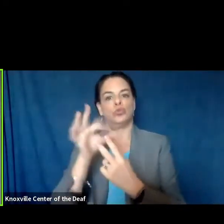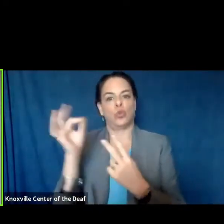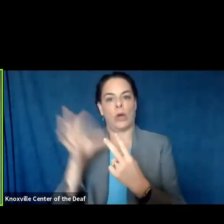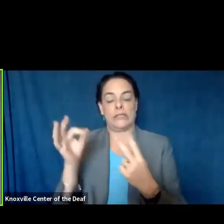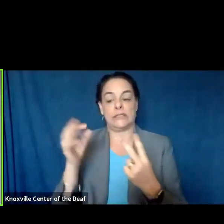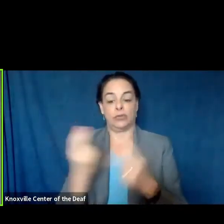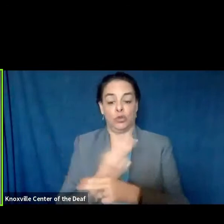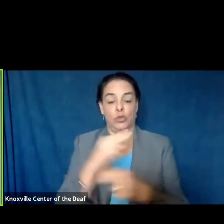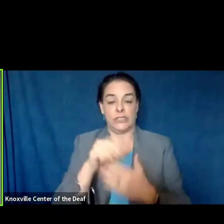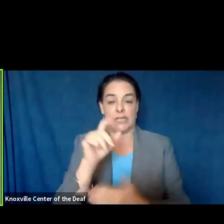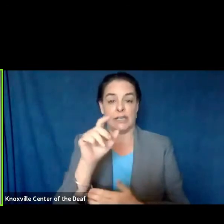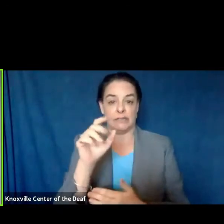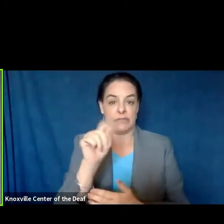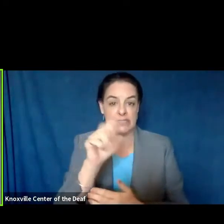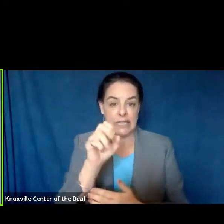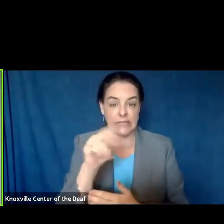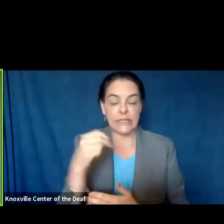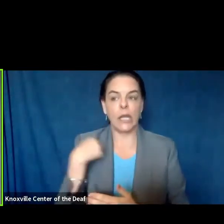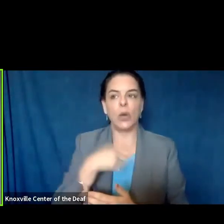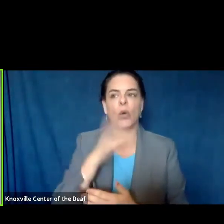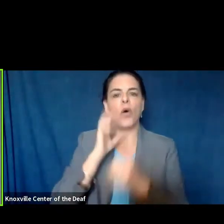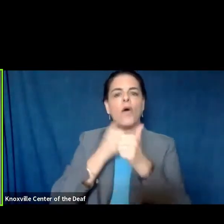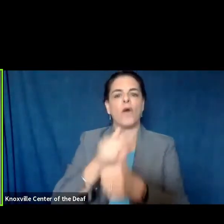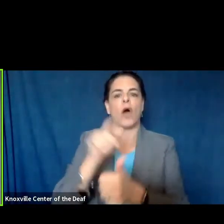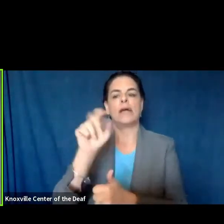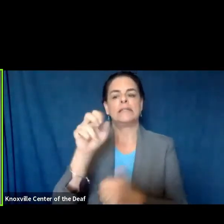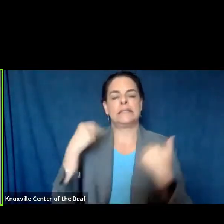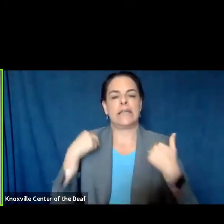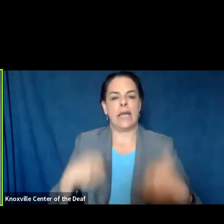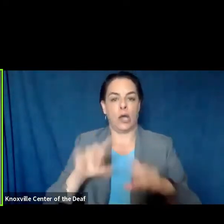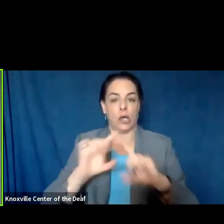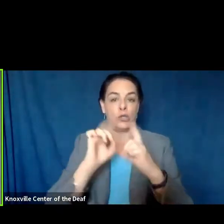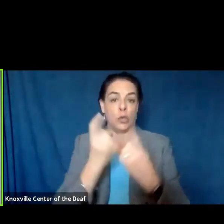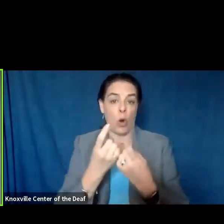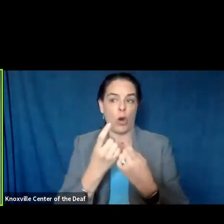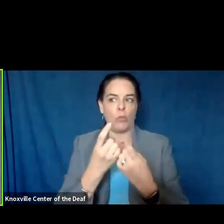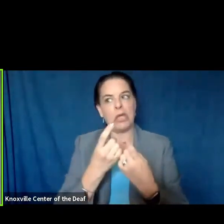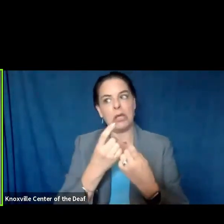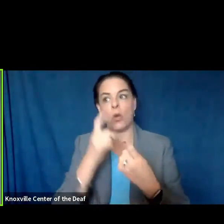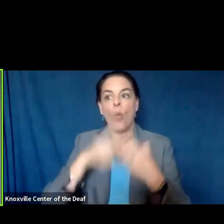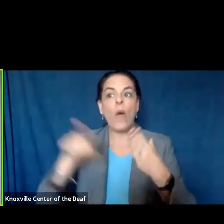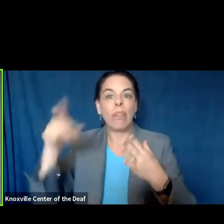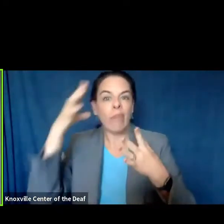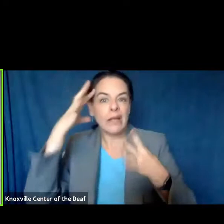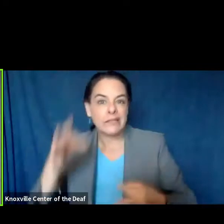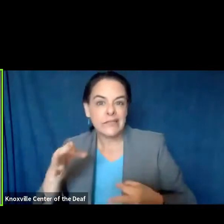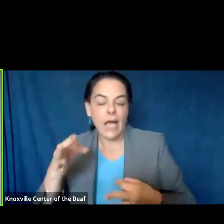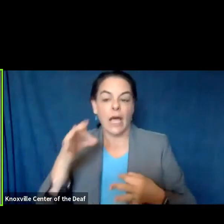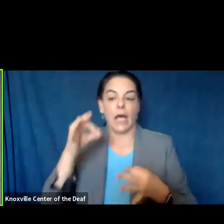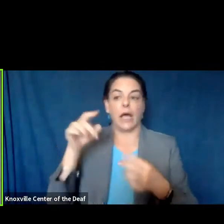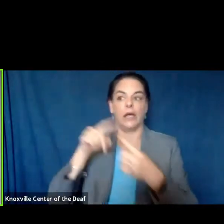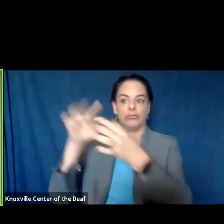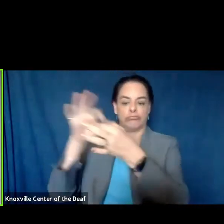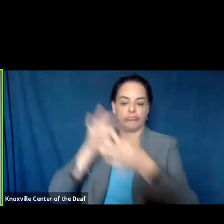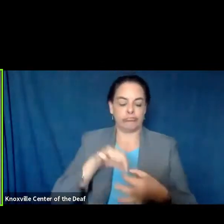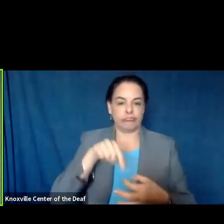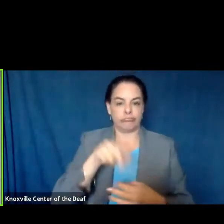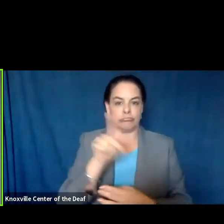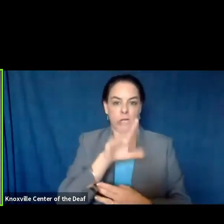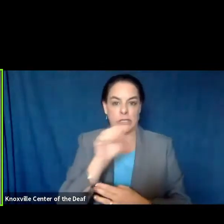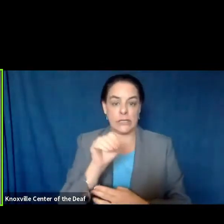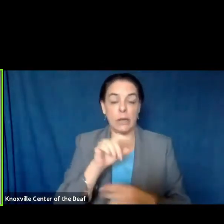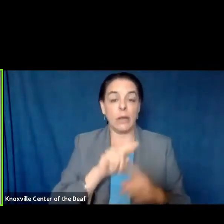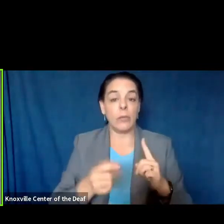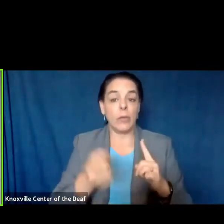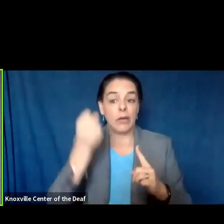follow TDH's lead when it comes to adopting them in Knox County. However, it is important to remember that a switch like this is